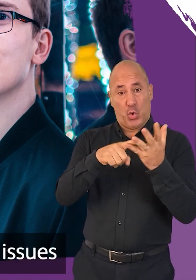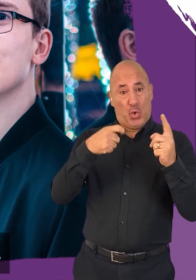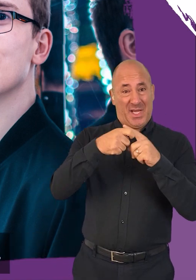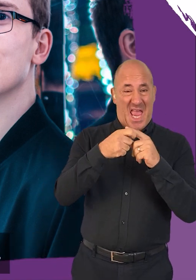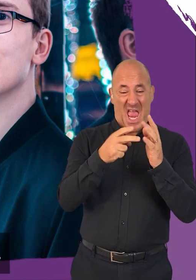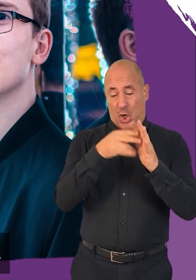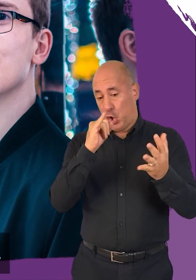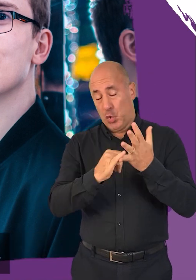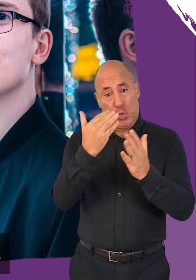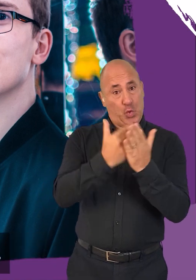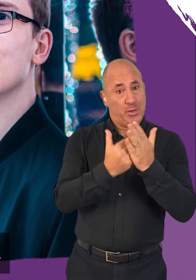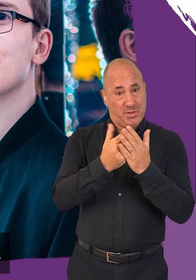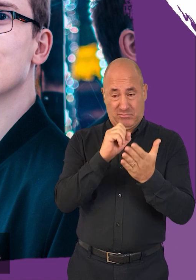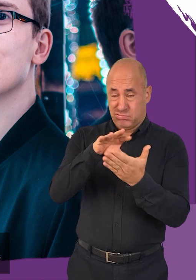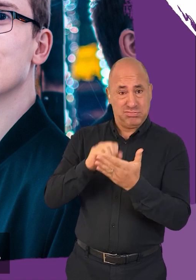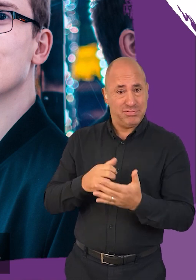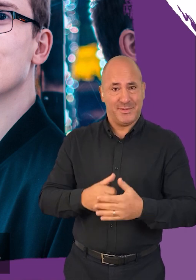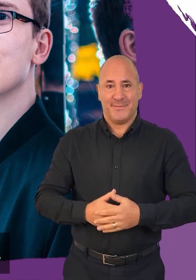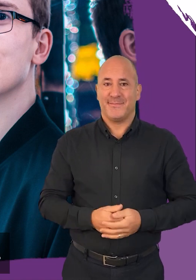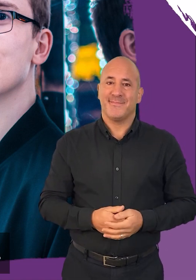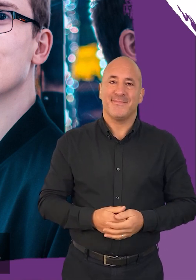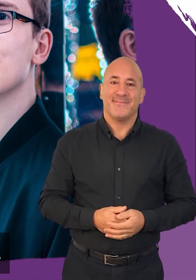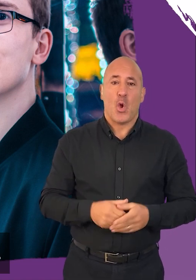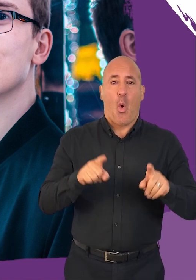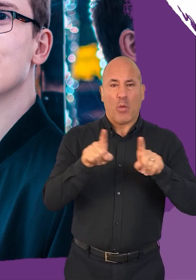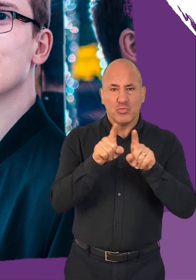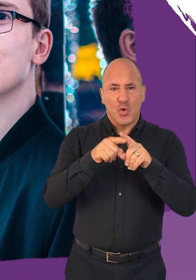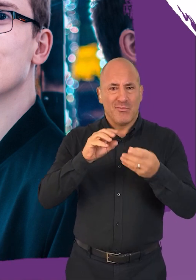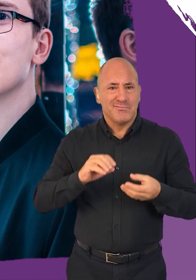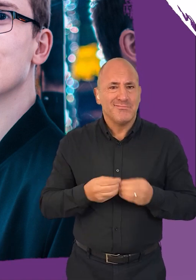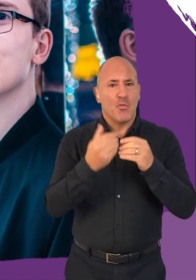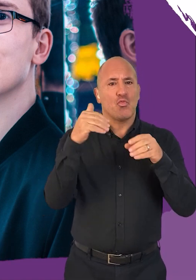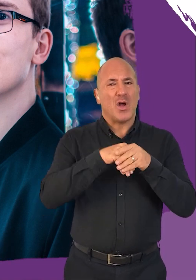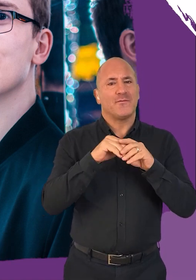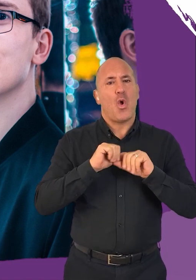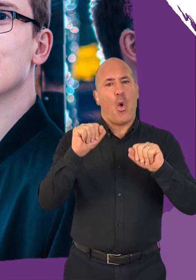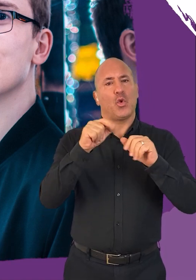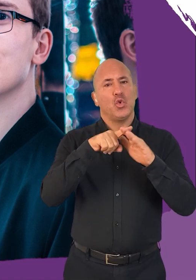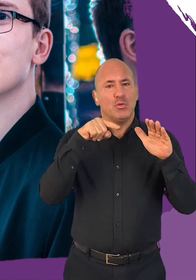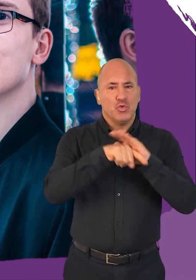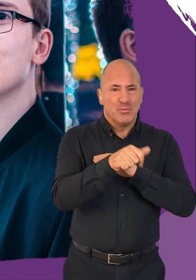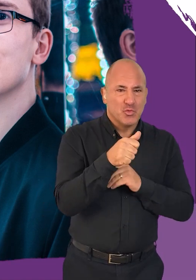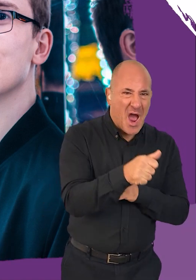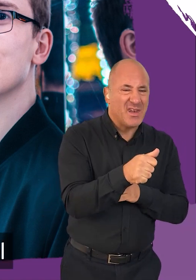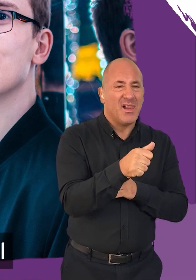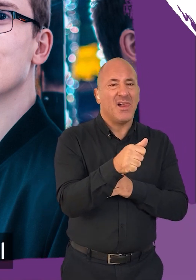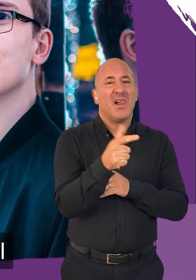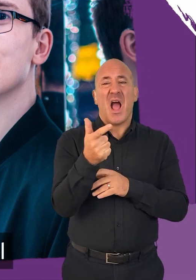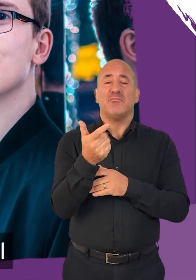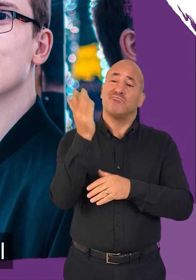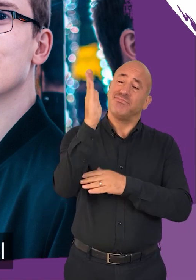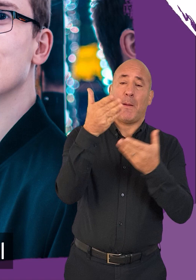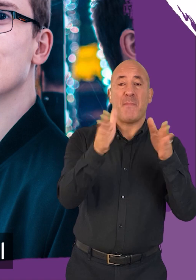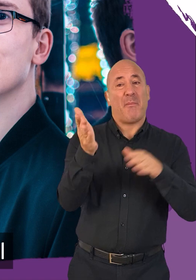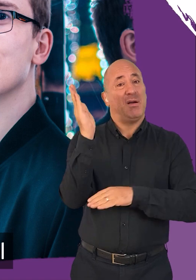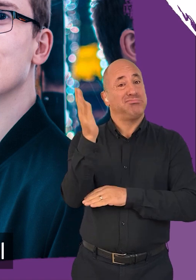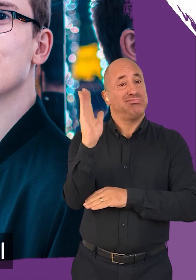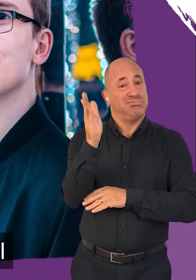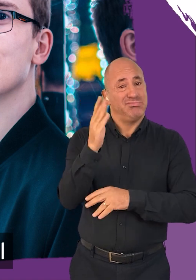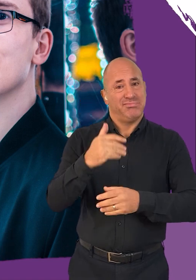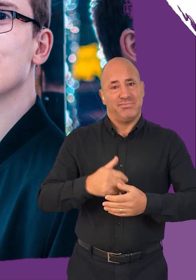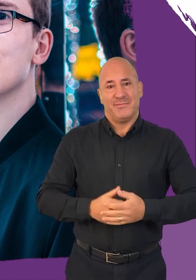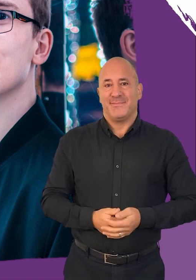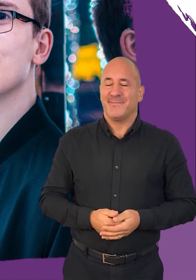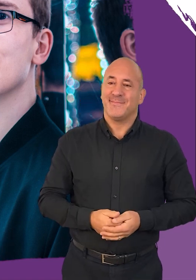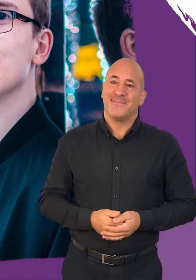disability issues to the front of the UK news agenda. Alongside writing, Liam also produces content for his own YouTube